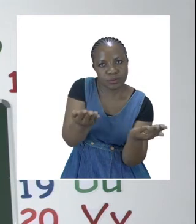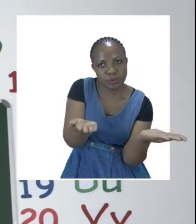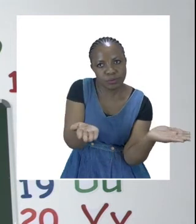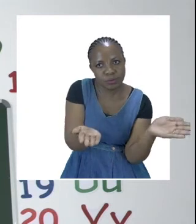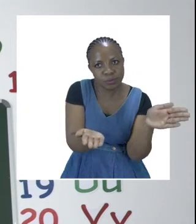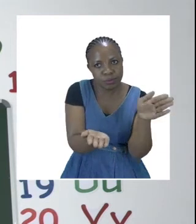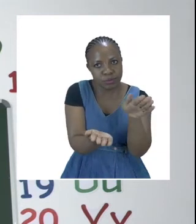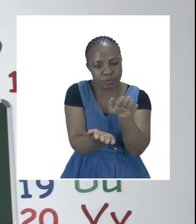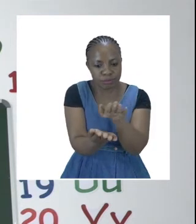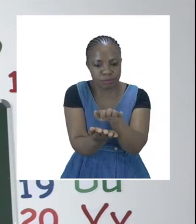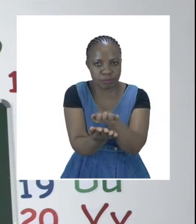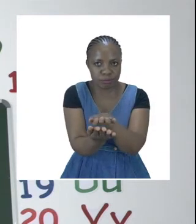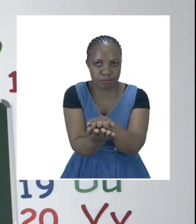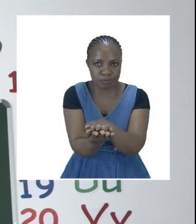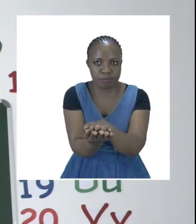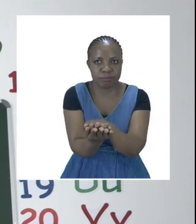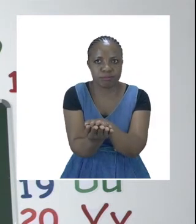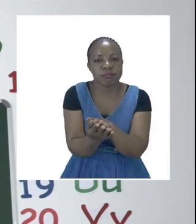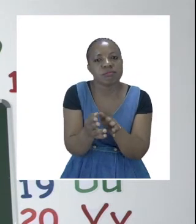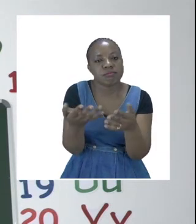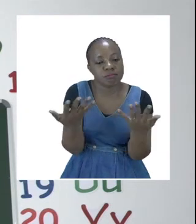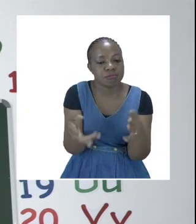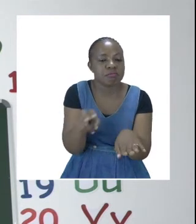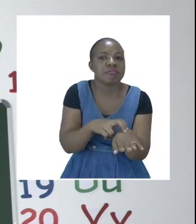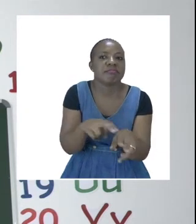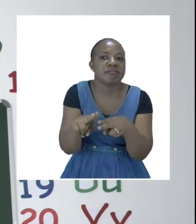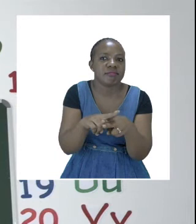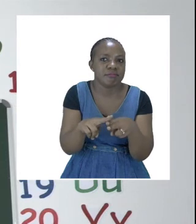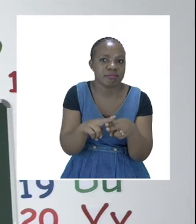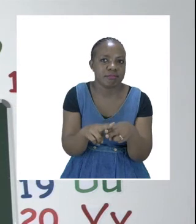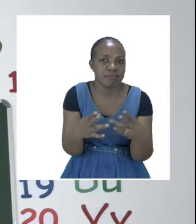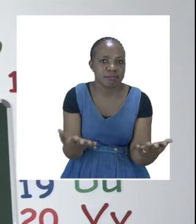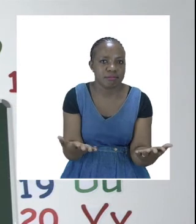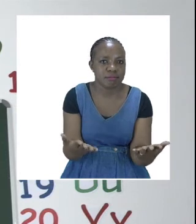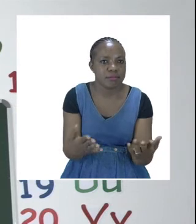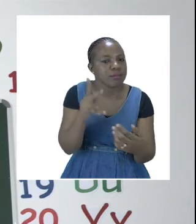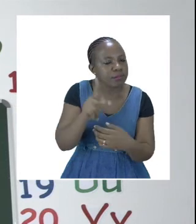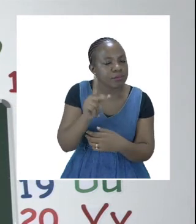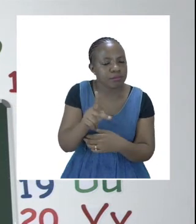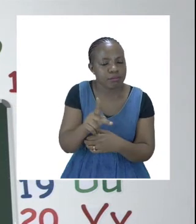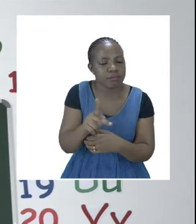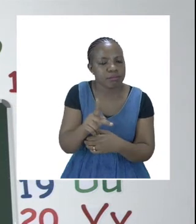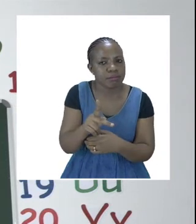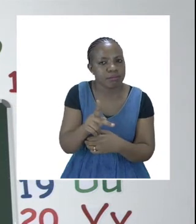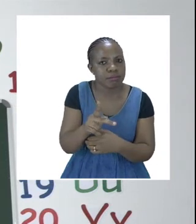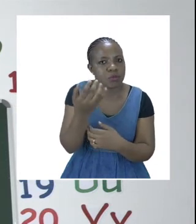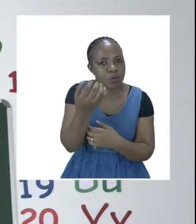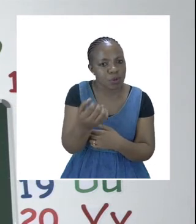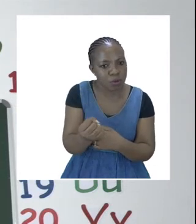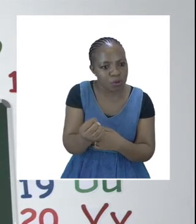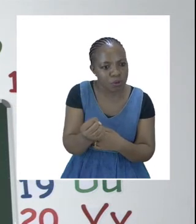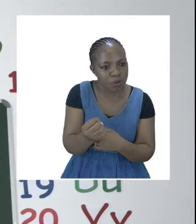it for ready to use. But there is more. We are also available on